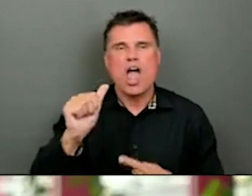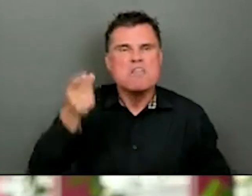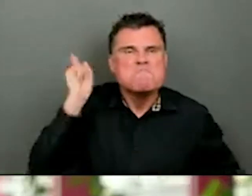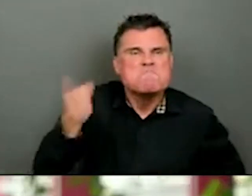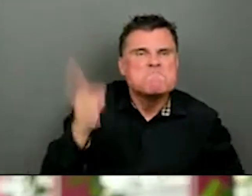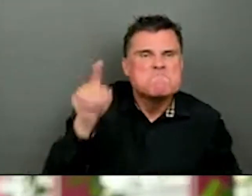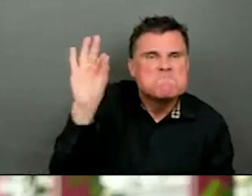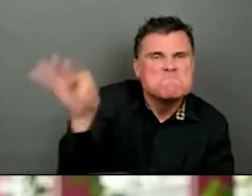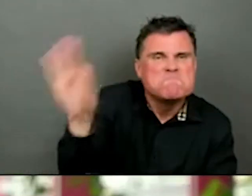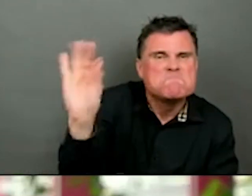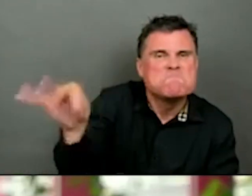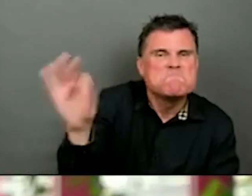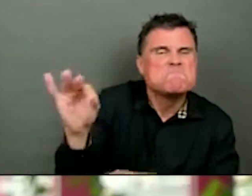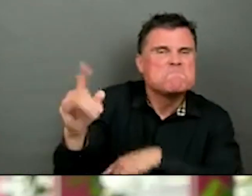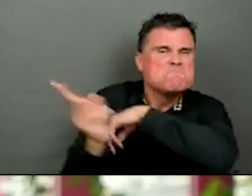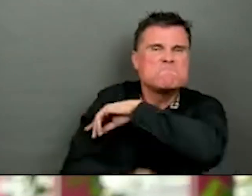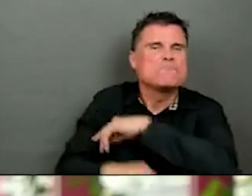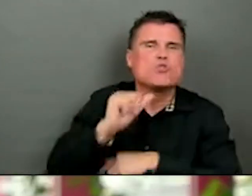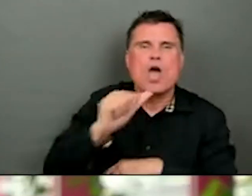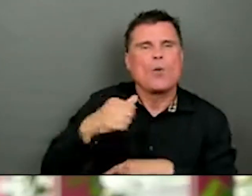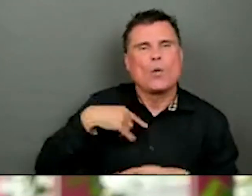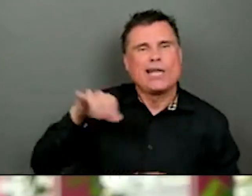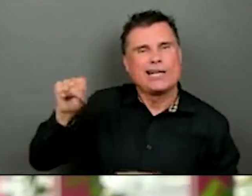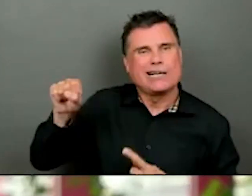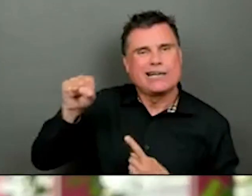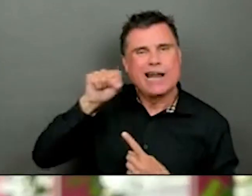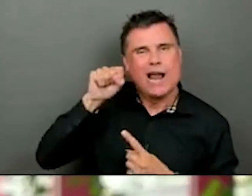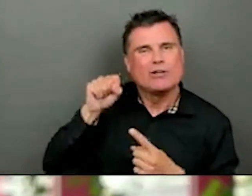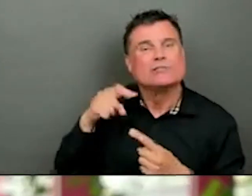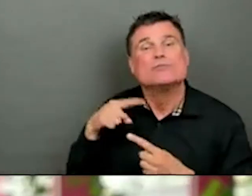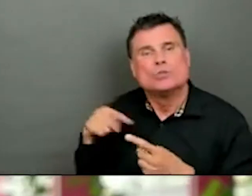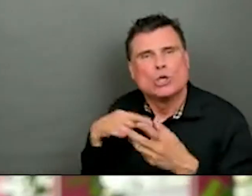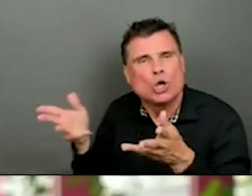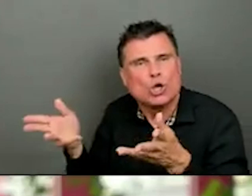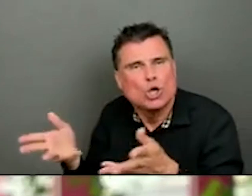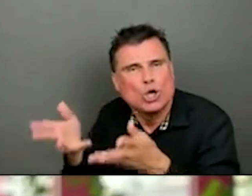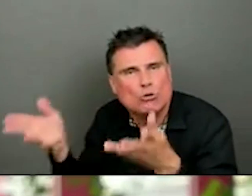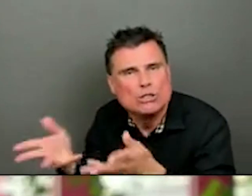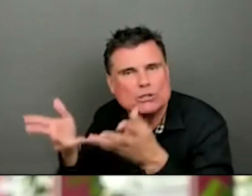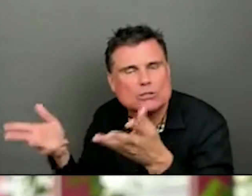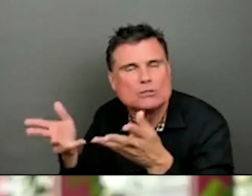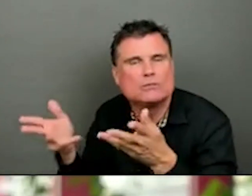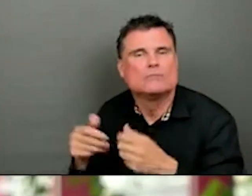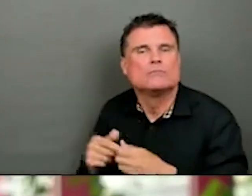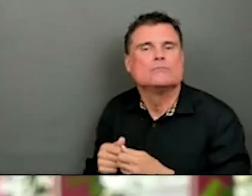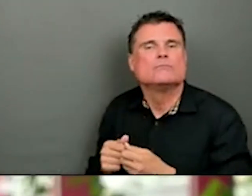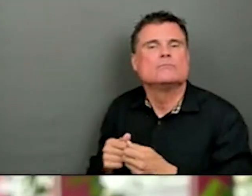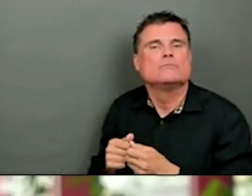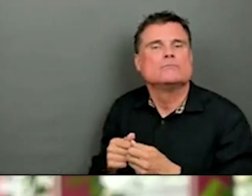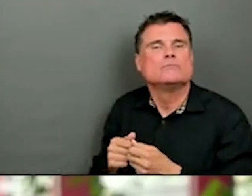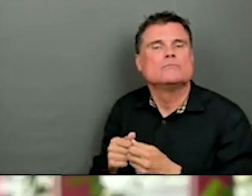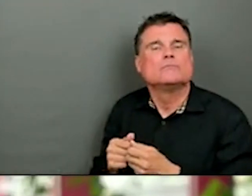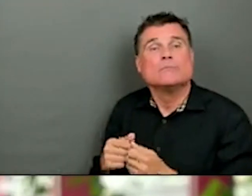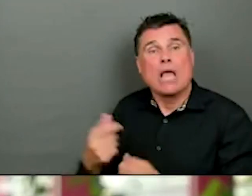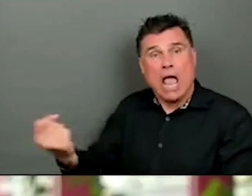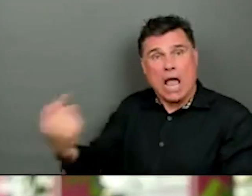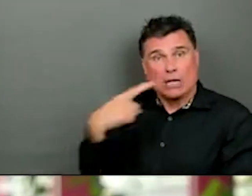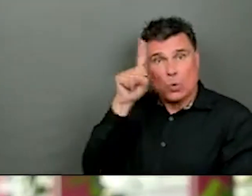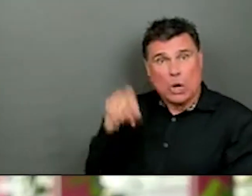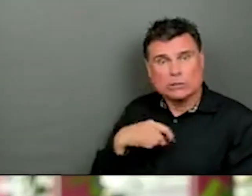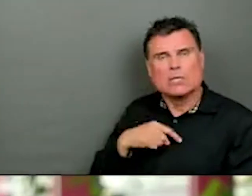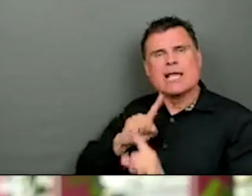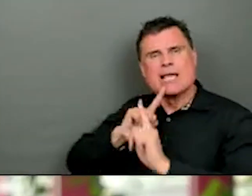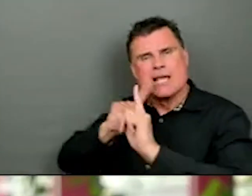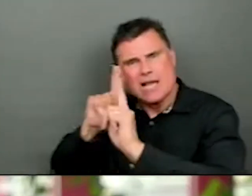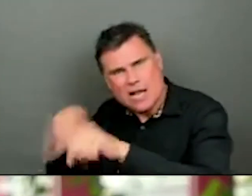it really is about encouragement, about answering people's questions, making sure they have confidence in the vaccines that we have. And what we